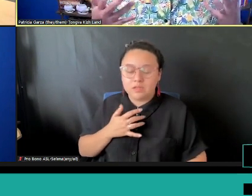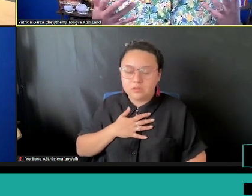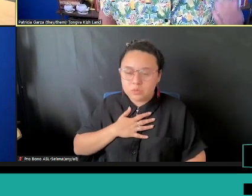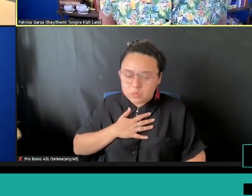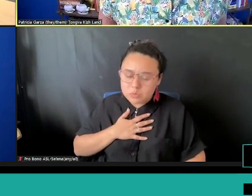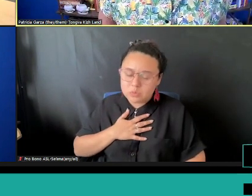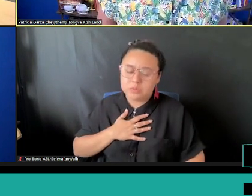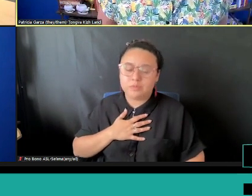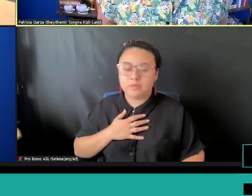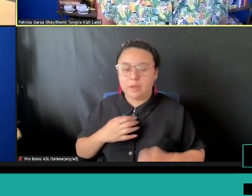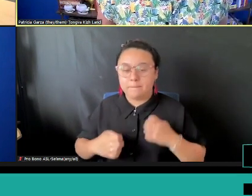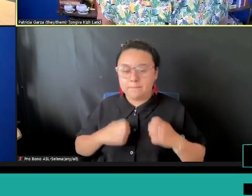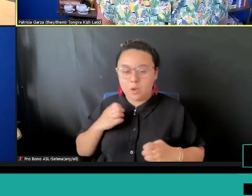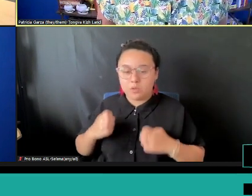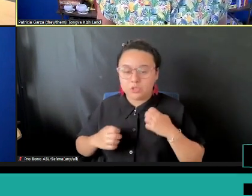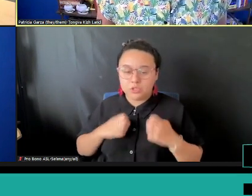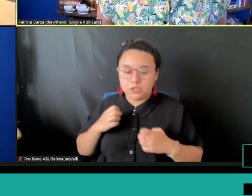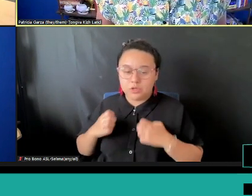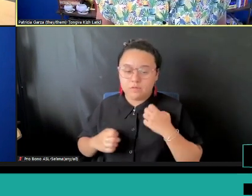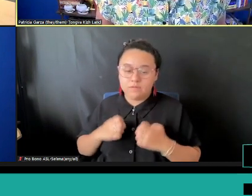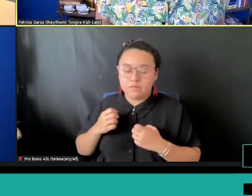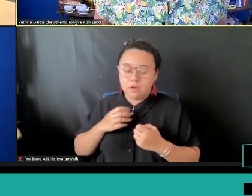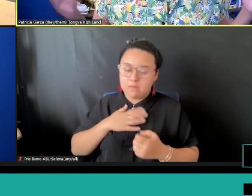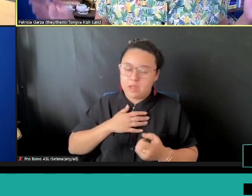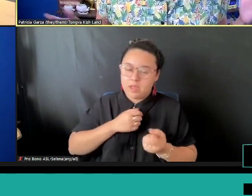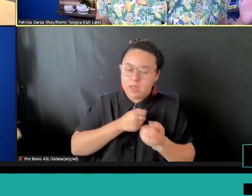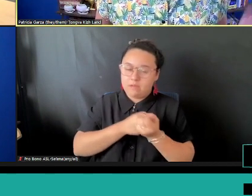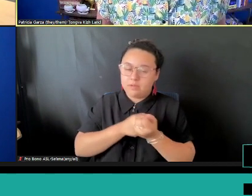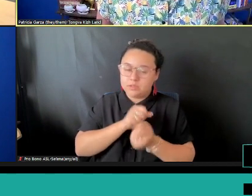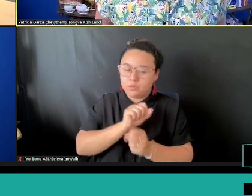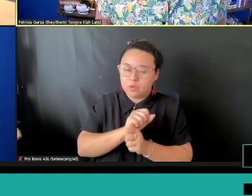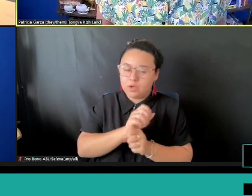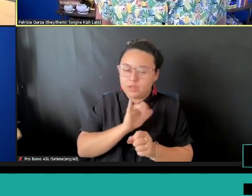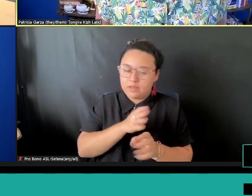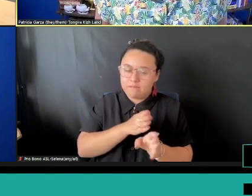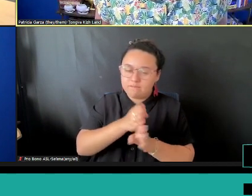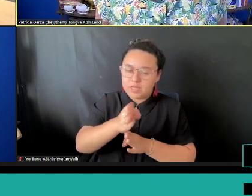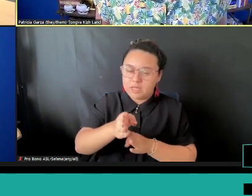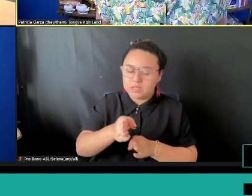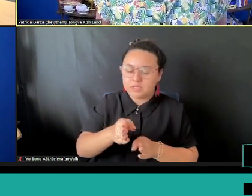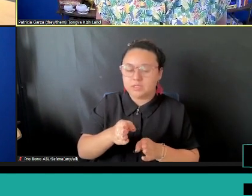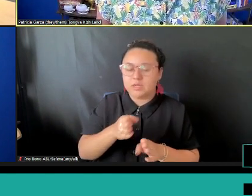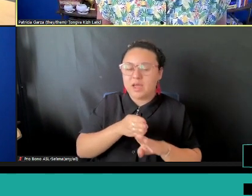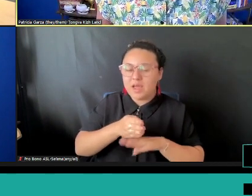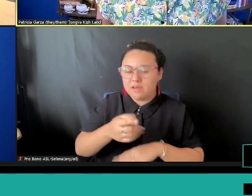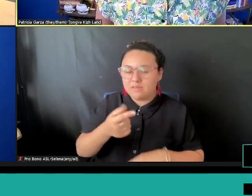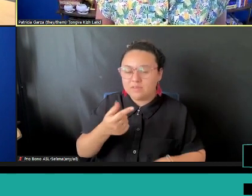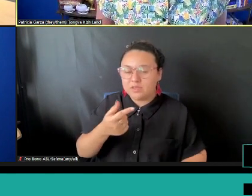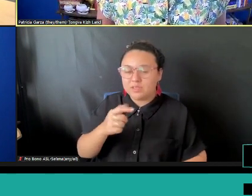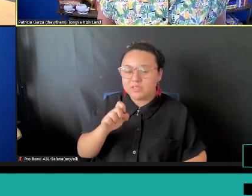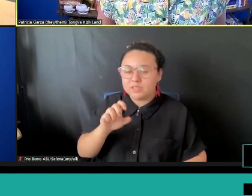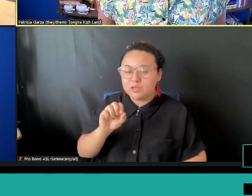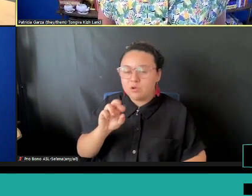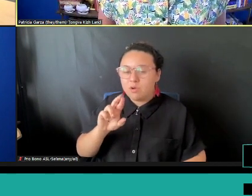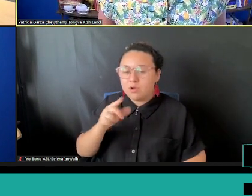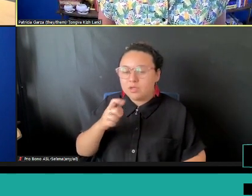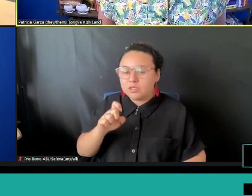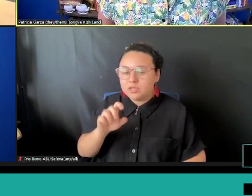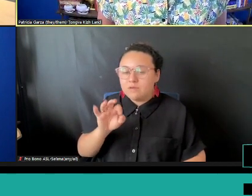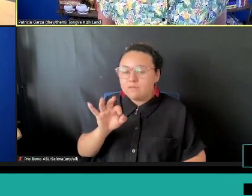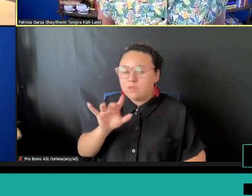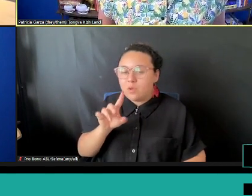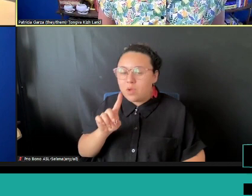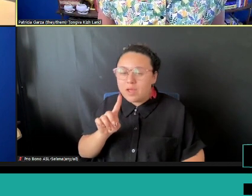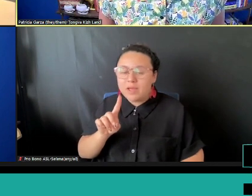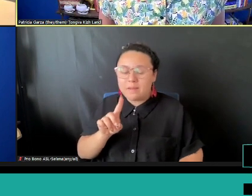emotional state from some of the advocacy work I was doing in the larger field at that time in the wake of George Floyd's murder that I didn't know if I could